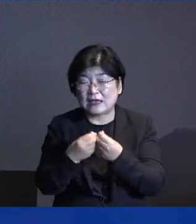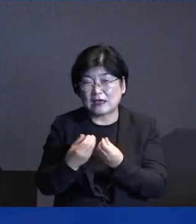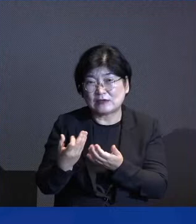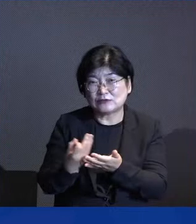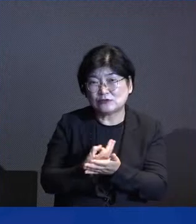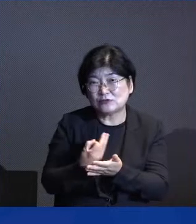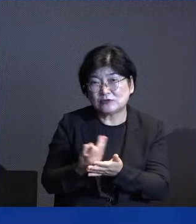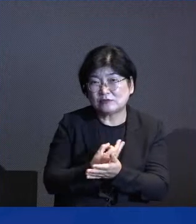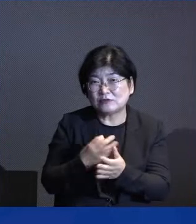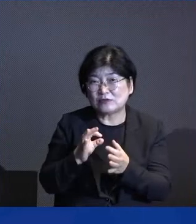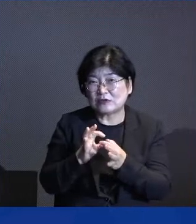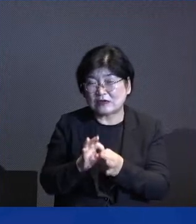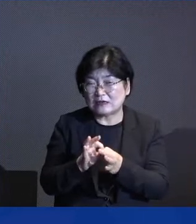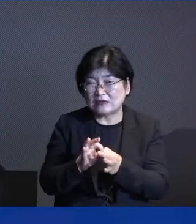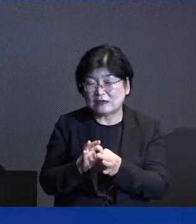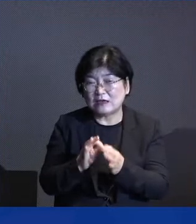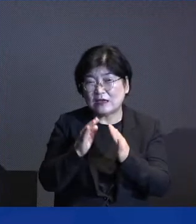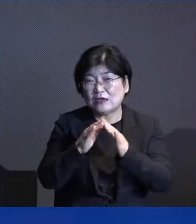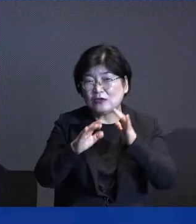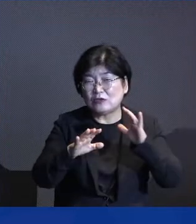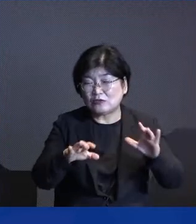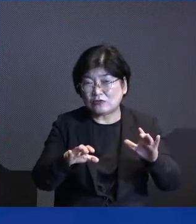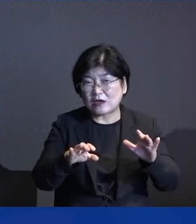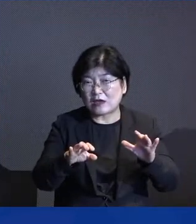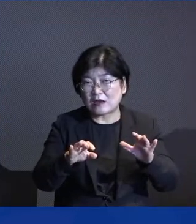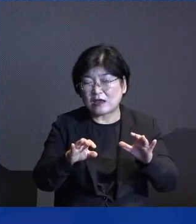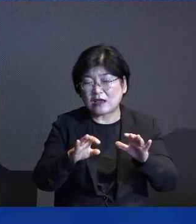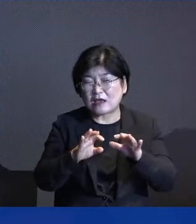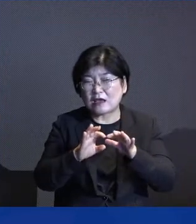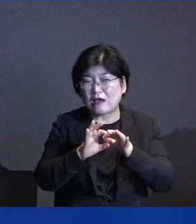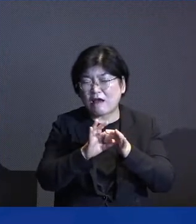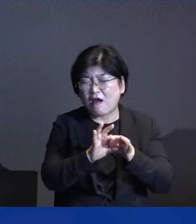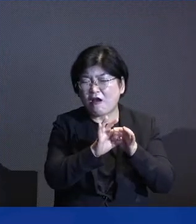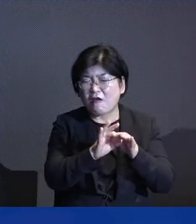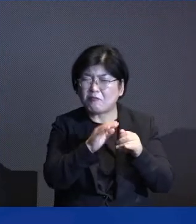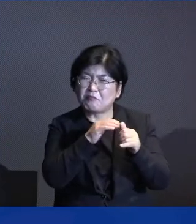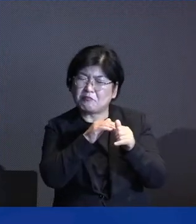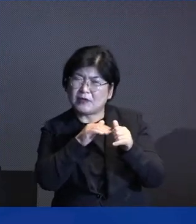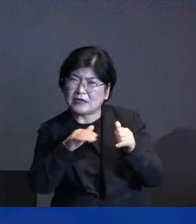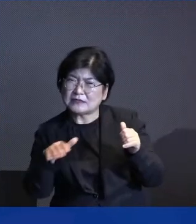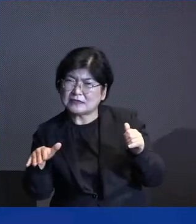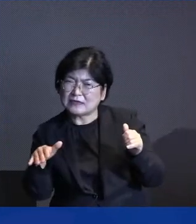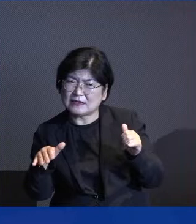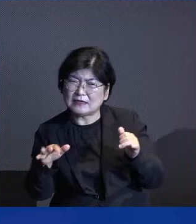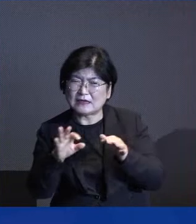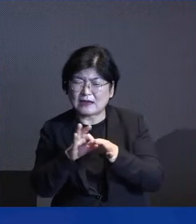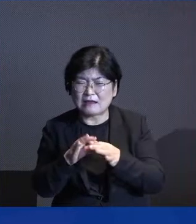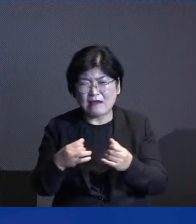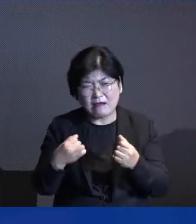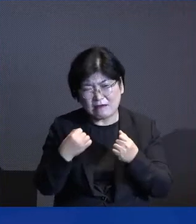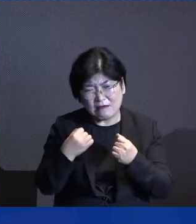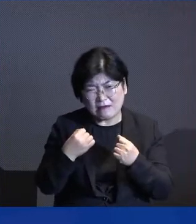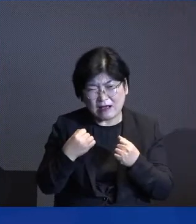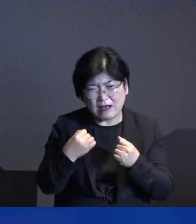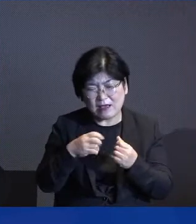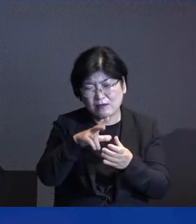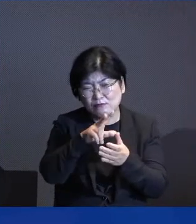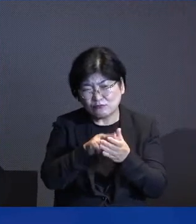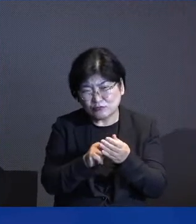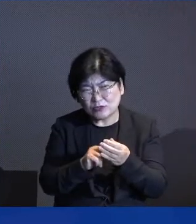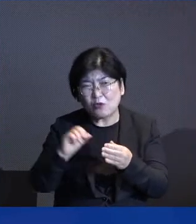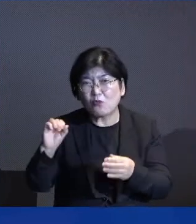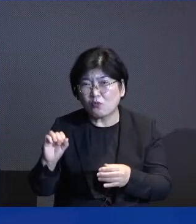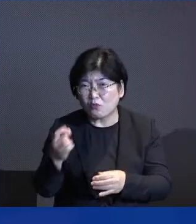neighborhood cohesion predicted general health. So all these findings reinforce the inequality